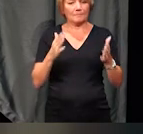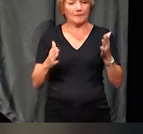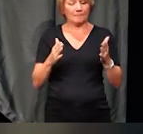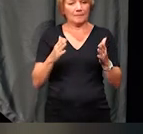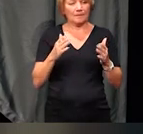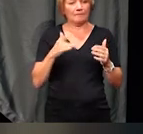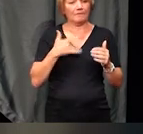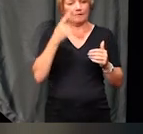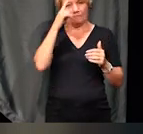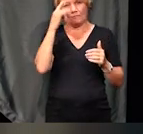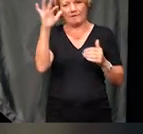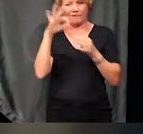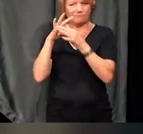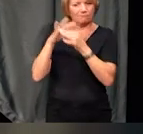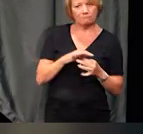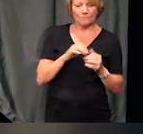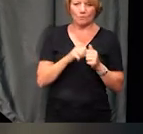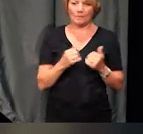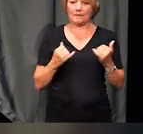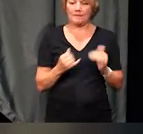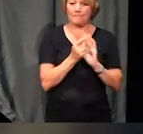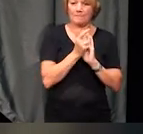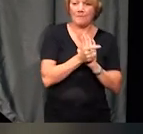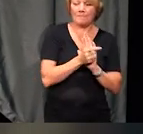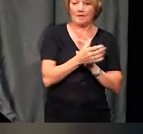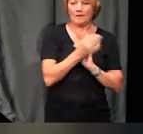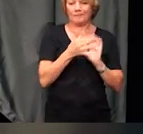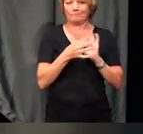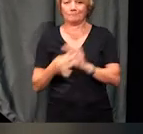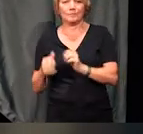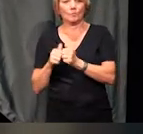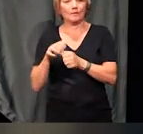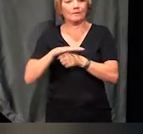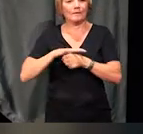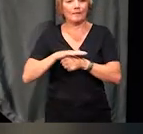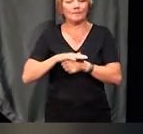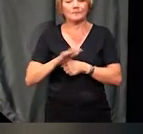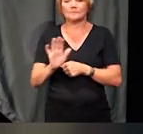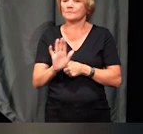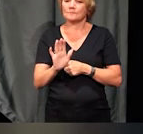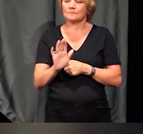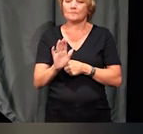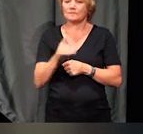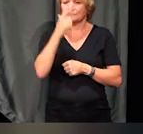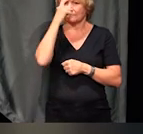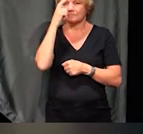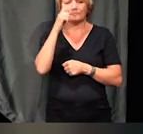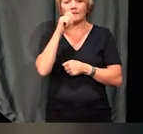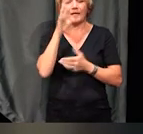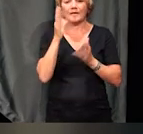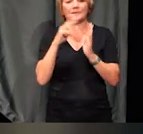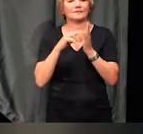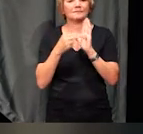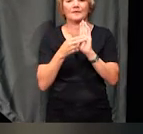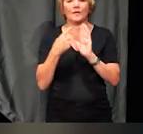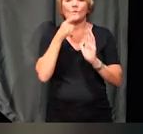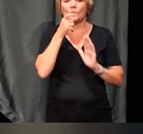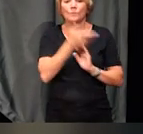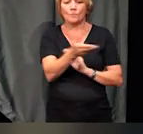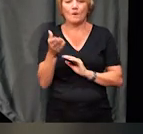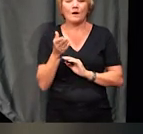forever connect you to this moment and to this campus, do not let it define you. Go